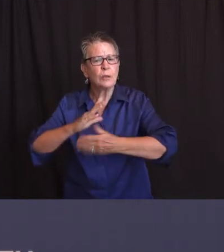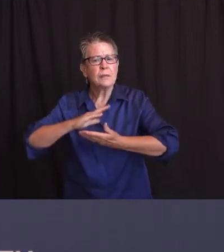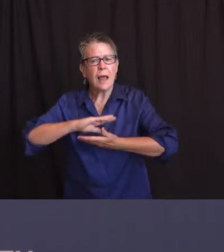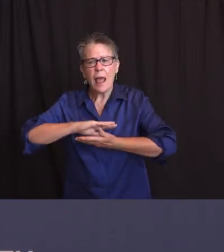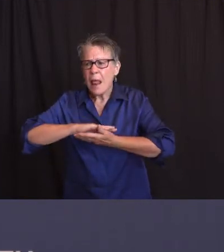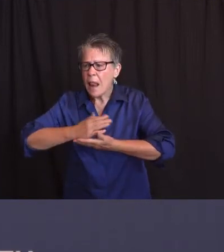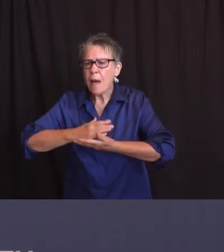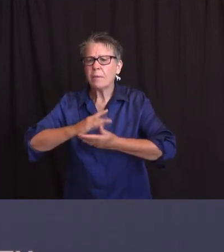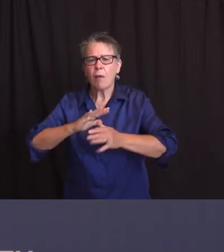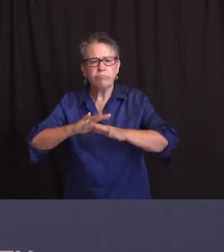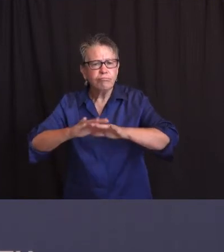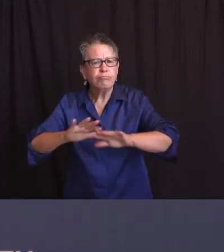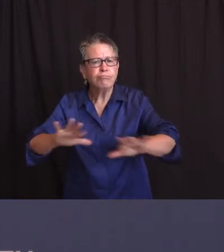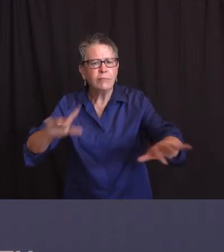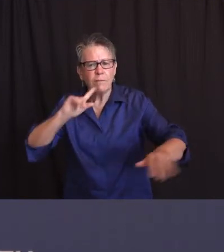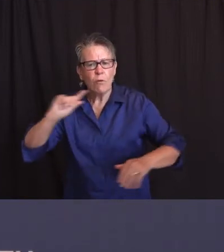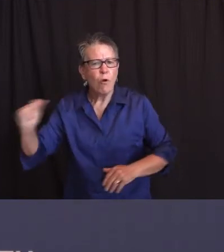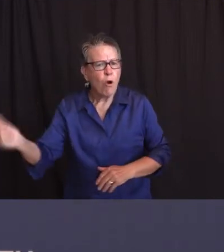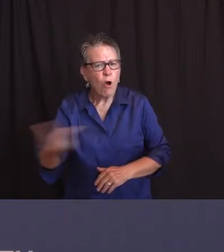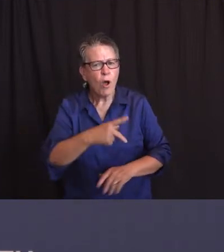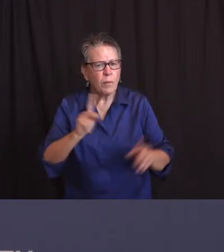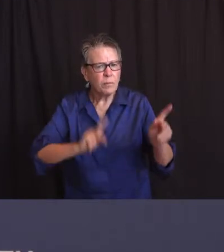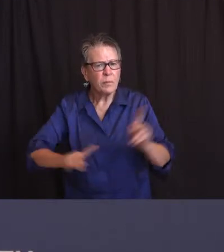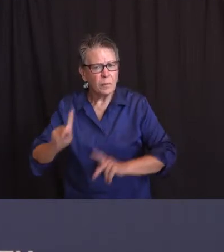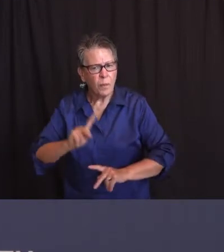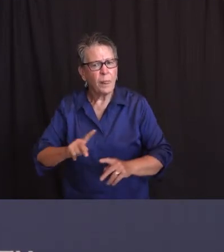school year. I was up in